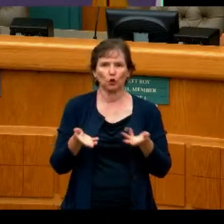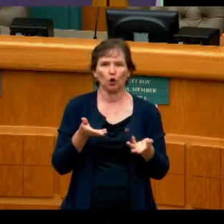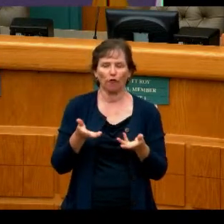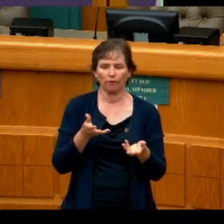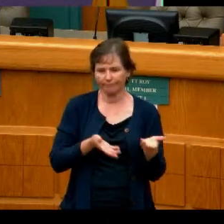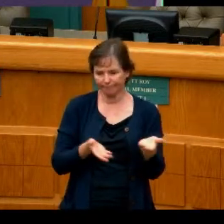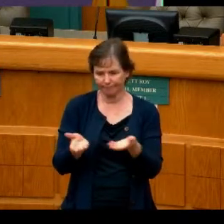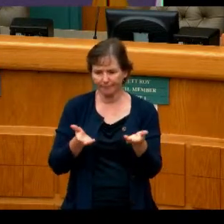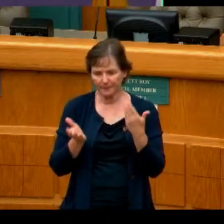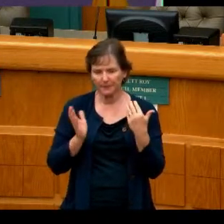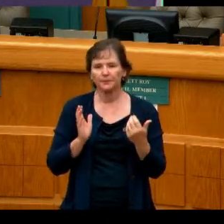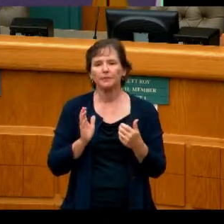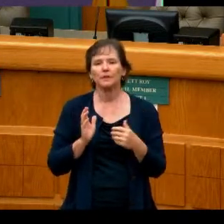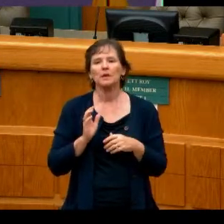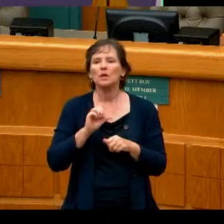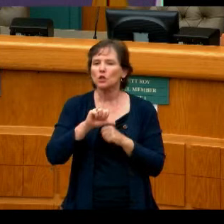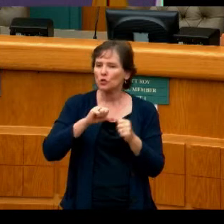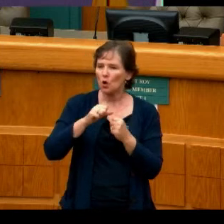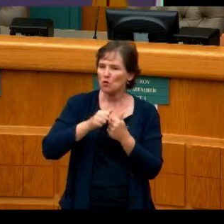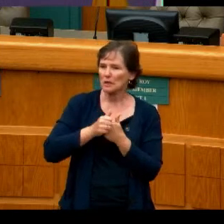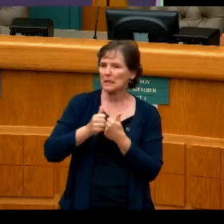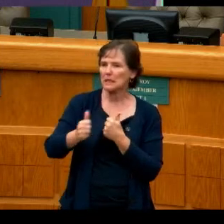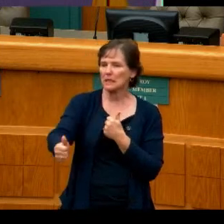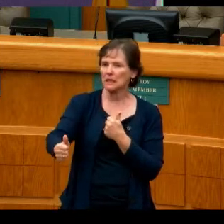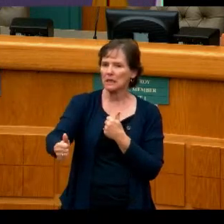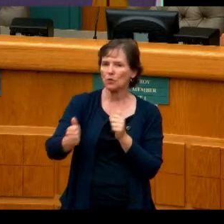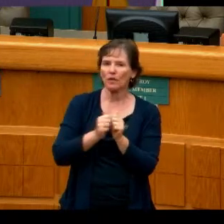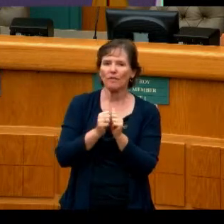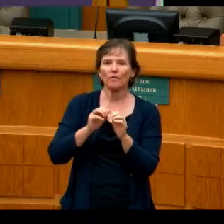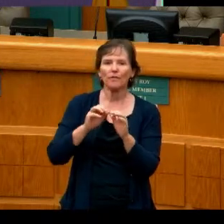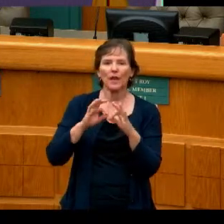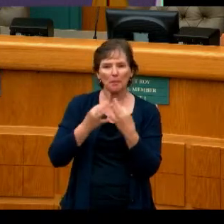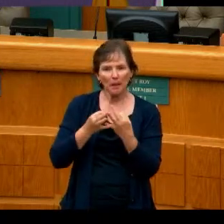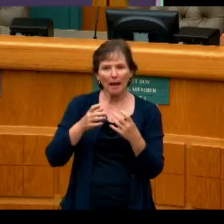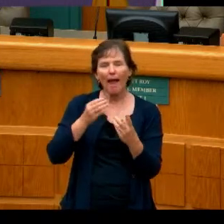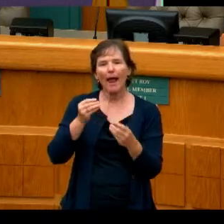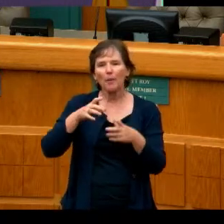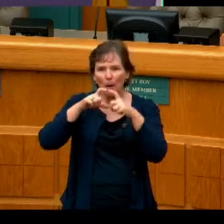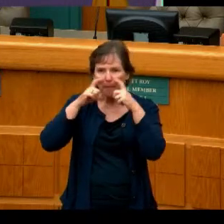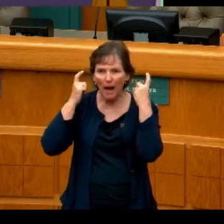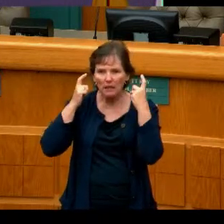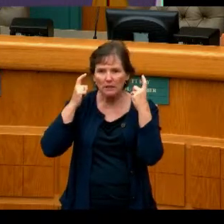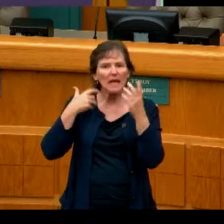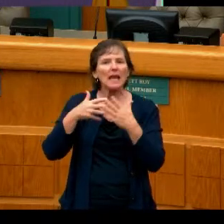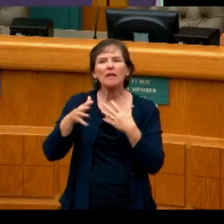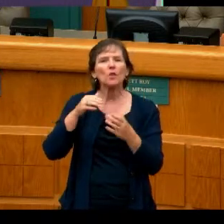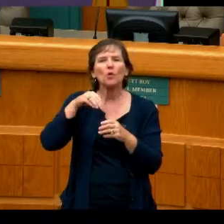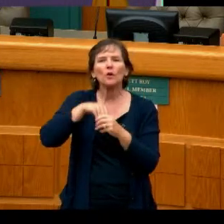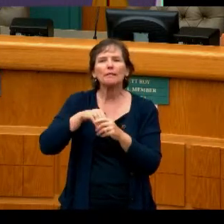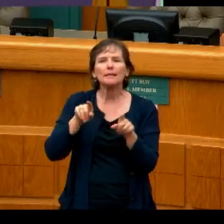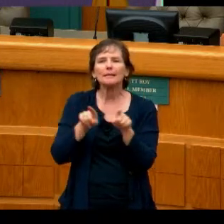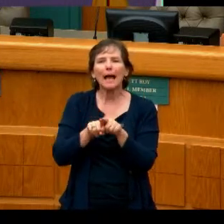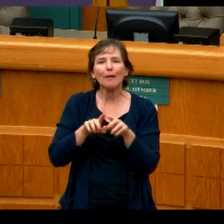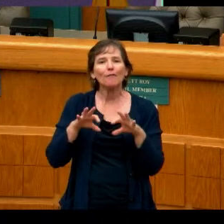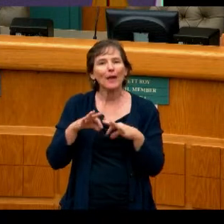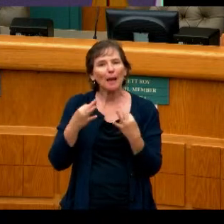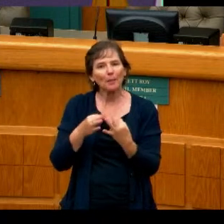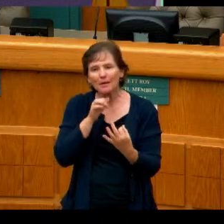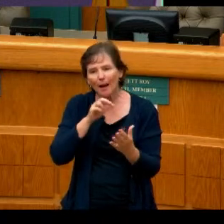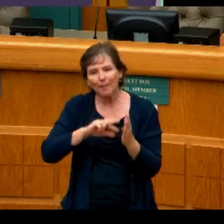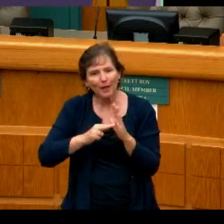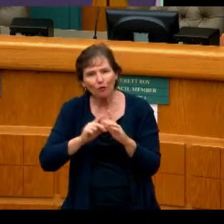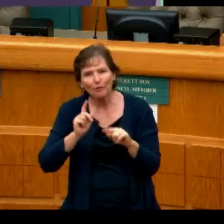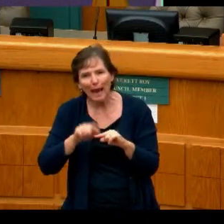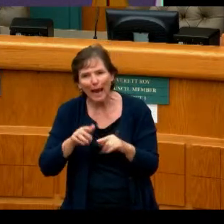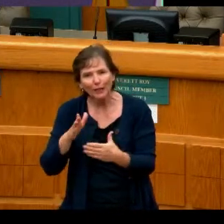food. So if you do these things, as well as the basics, wear a mask, social distance. Just because